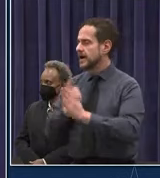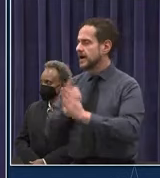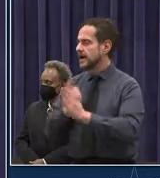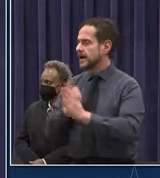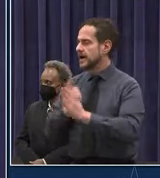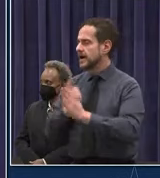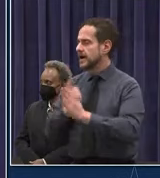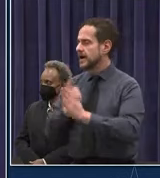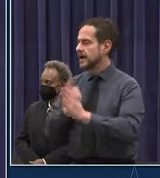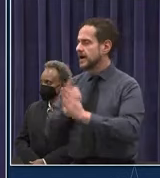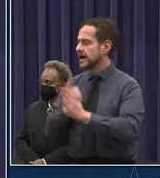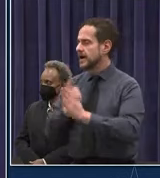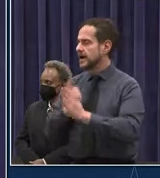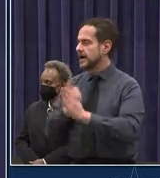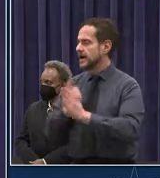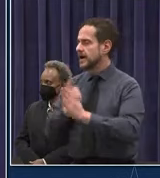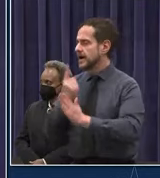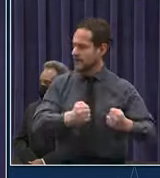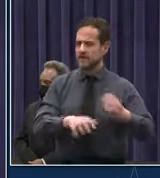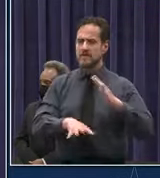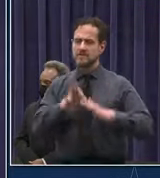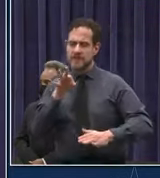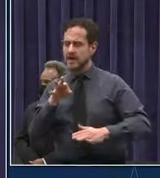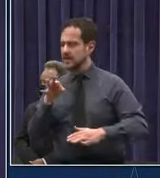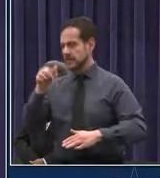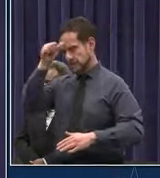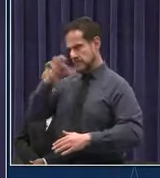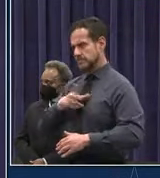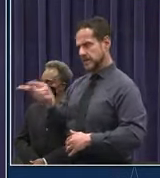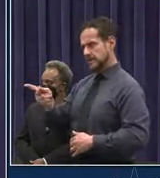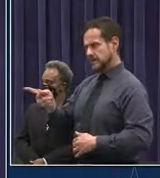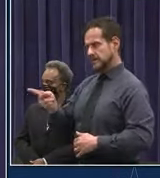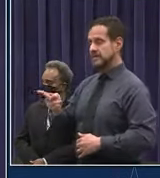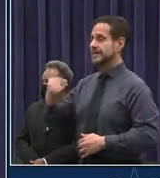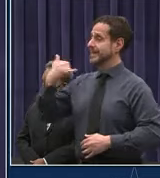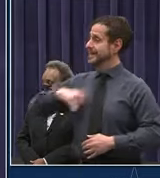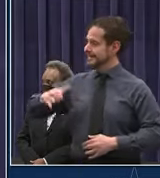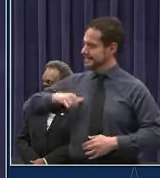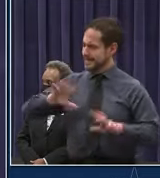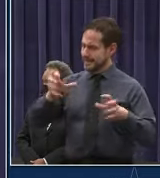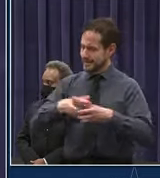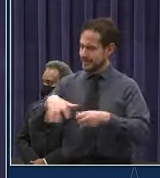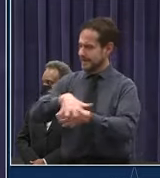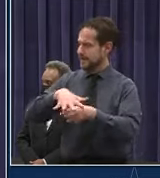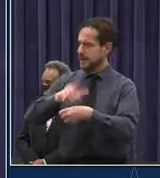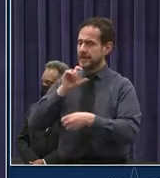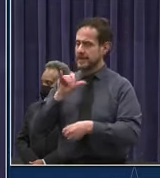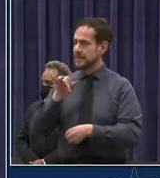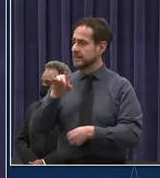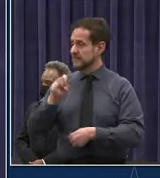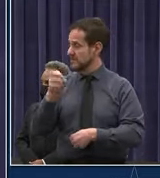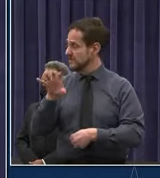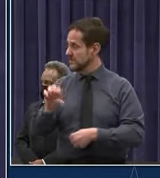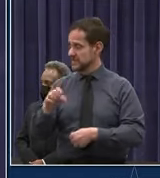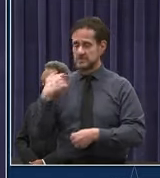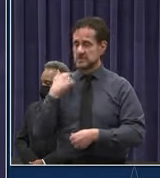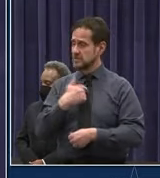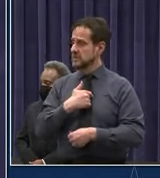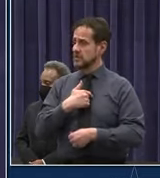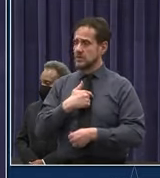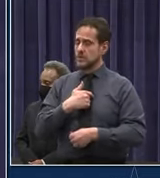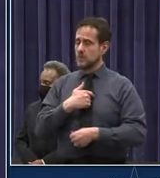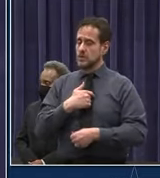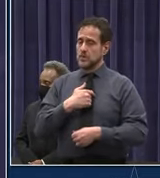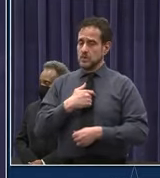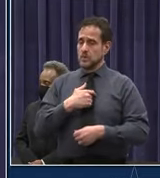toward danger. They're running toward, but as they're going down dark alleys, even this particular case involved a long hours